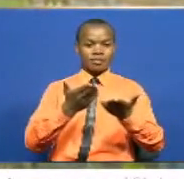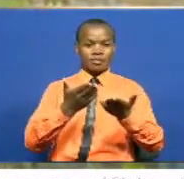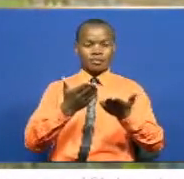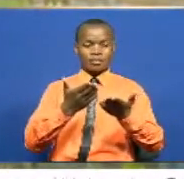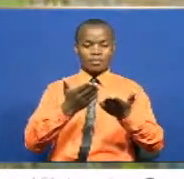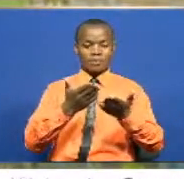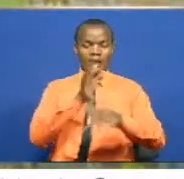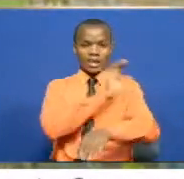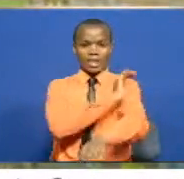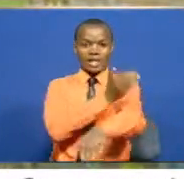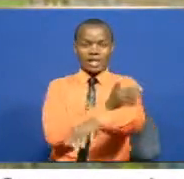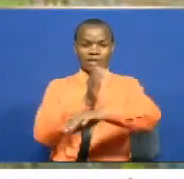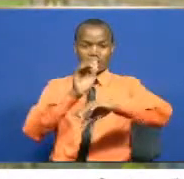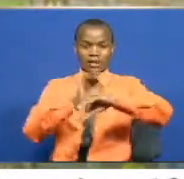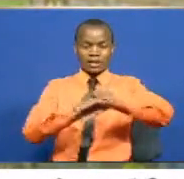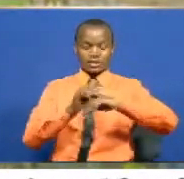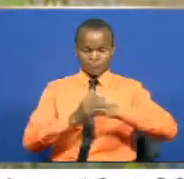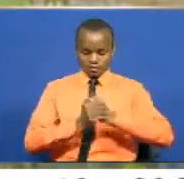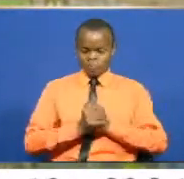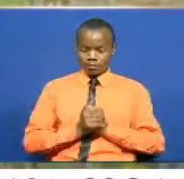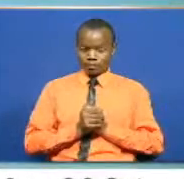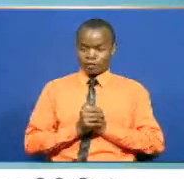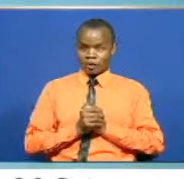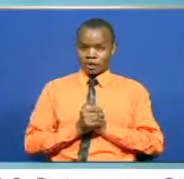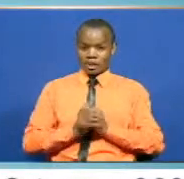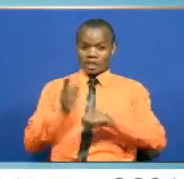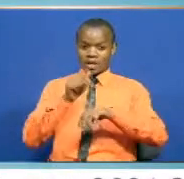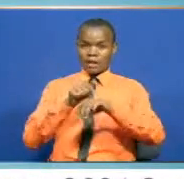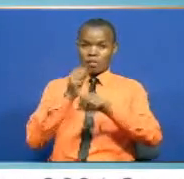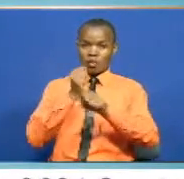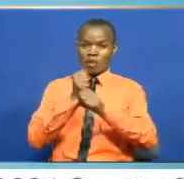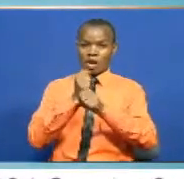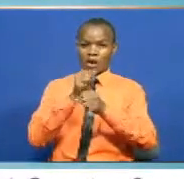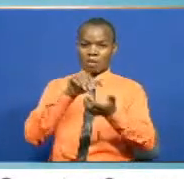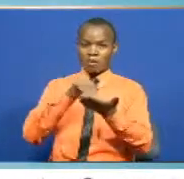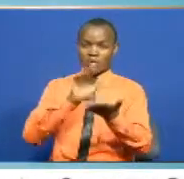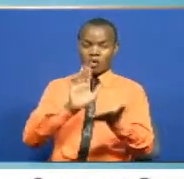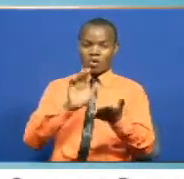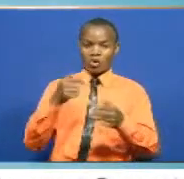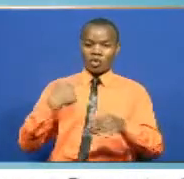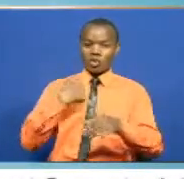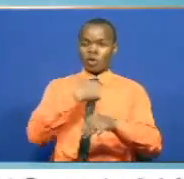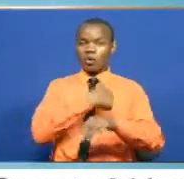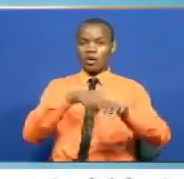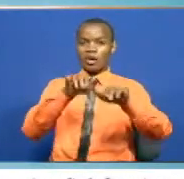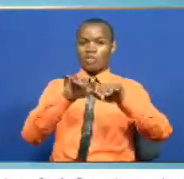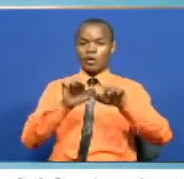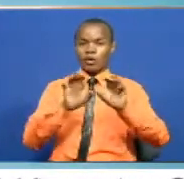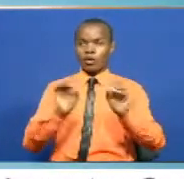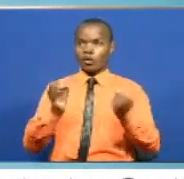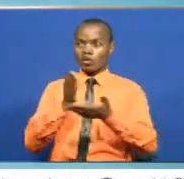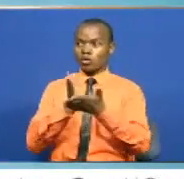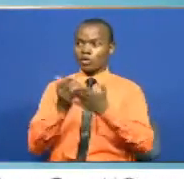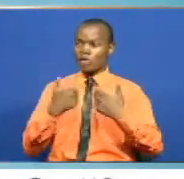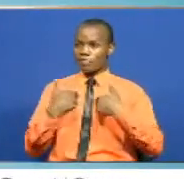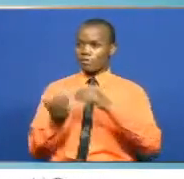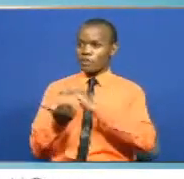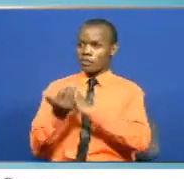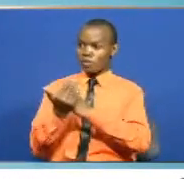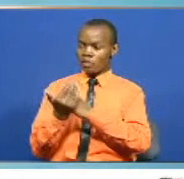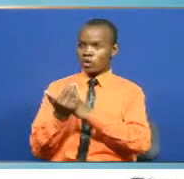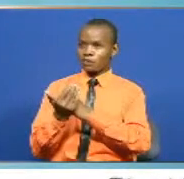man, we put in a lot of extra work. We don't wait for practice time. Even, okay, we have morning practice, maybe